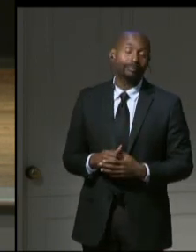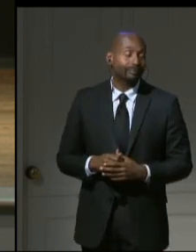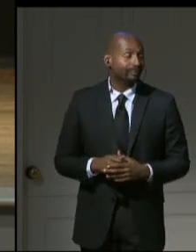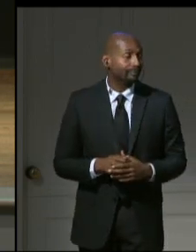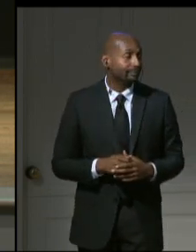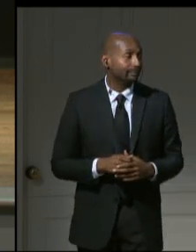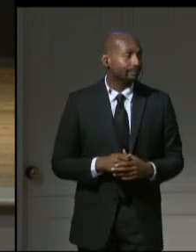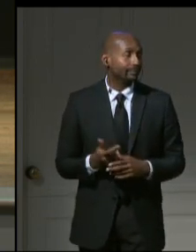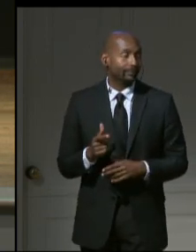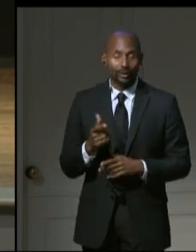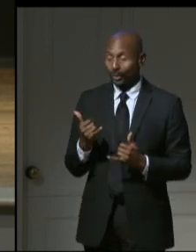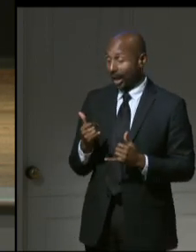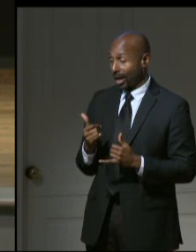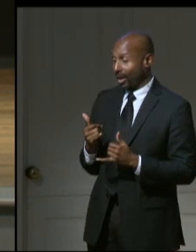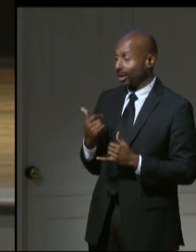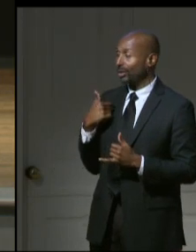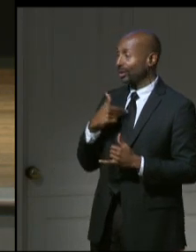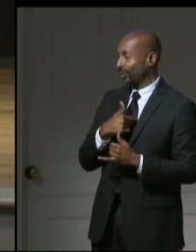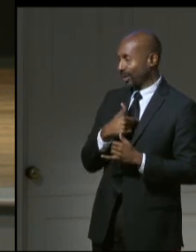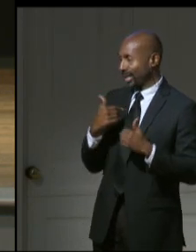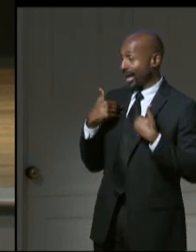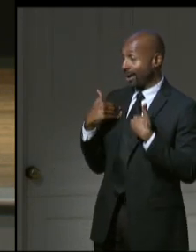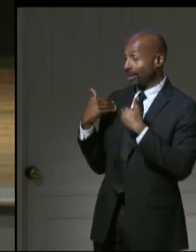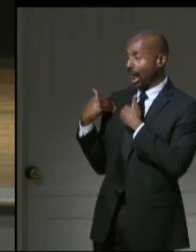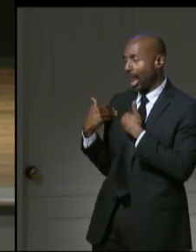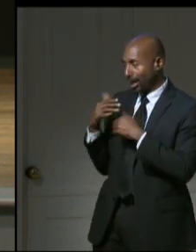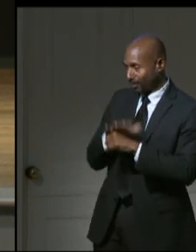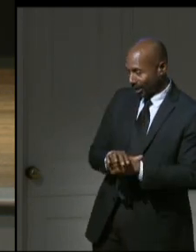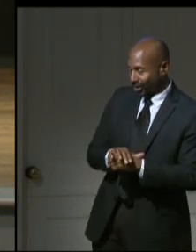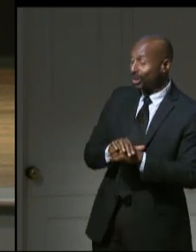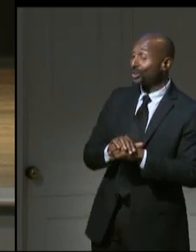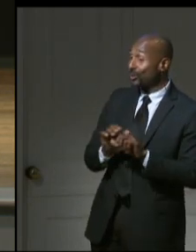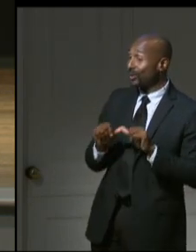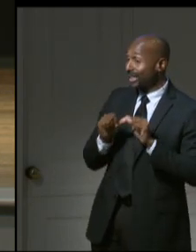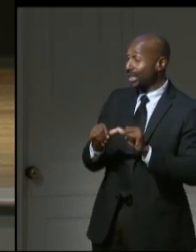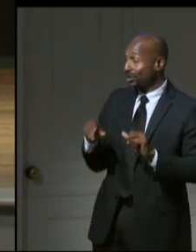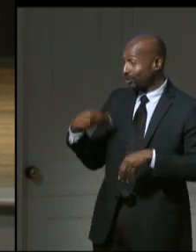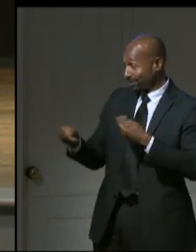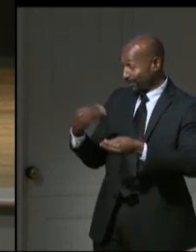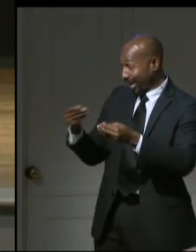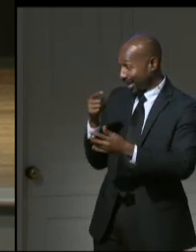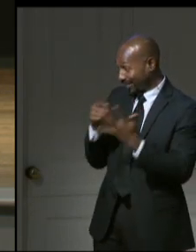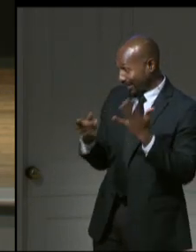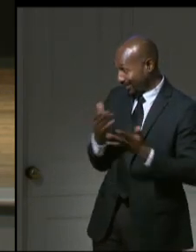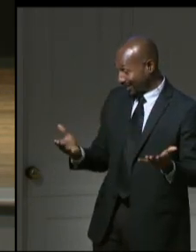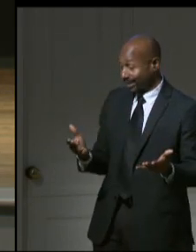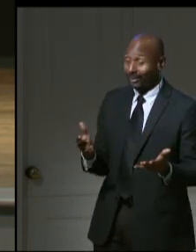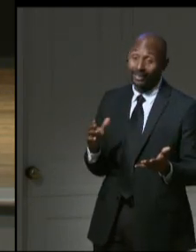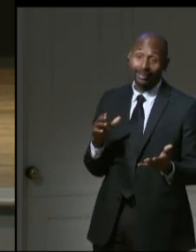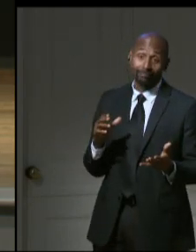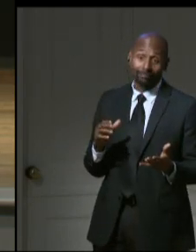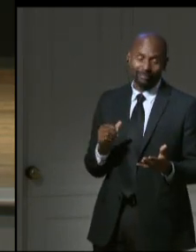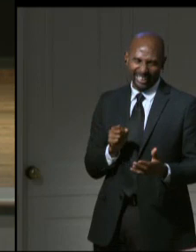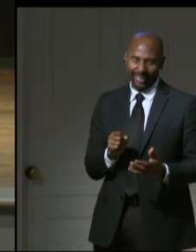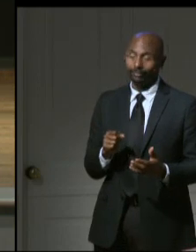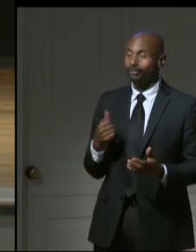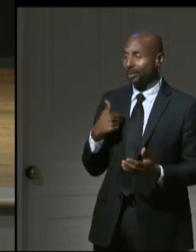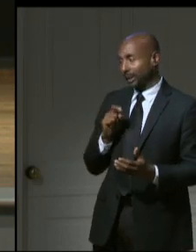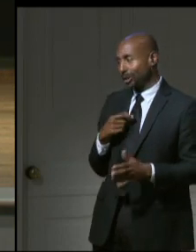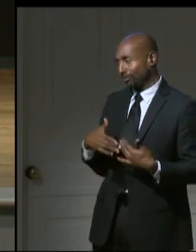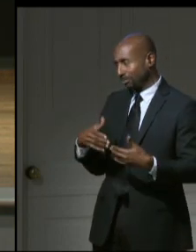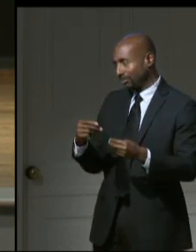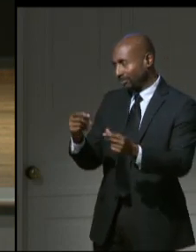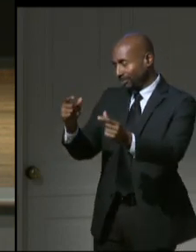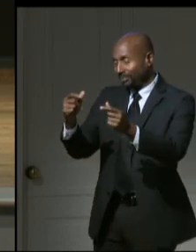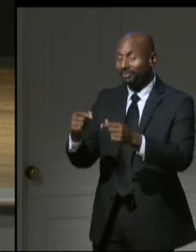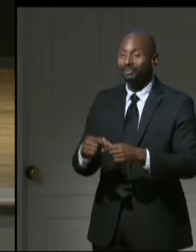So the pressure's on us to keep serving up these things that you can, yeah, so we better get to it. One